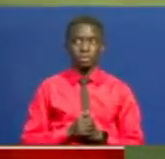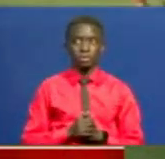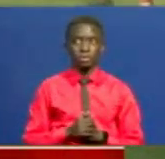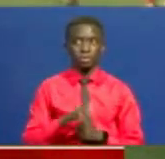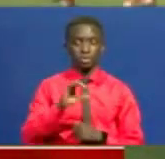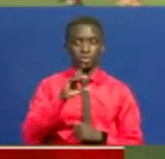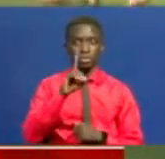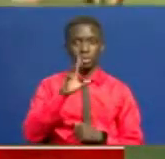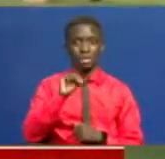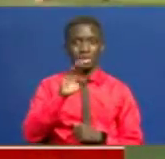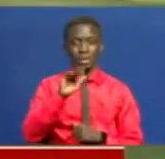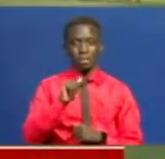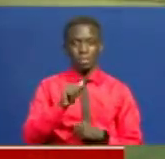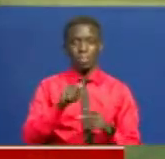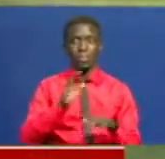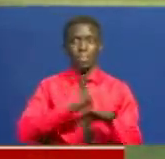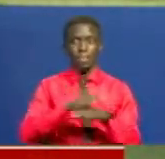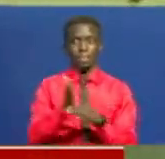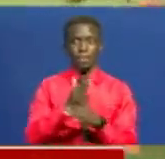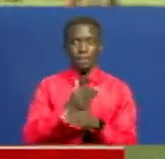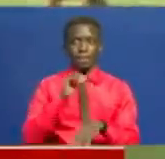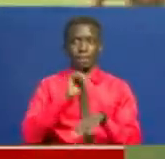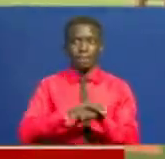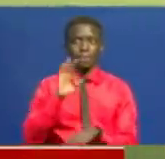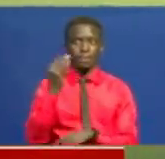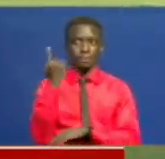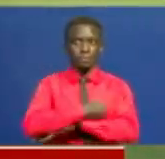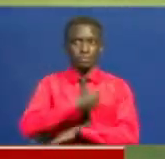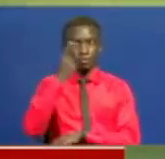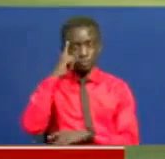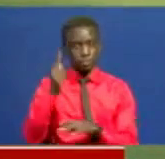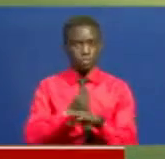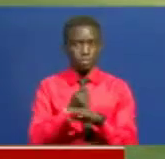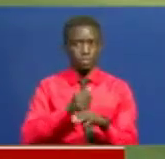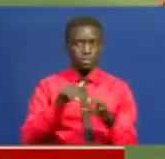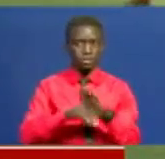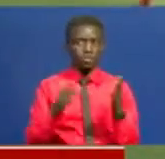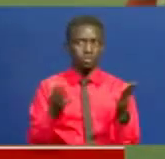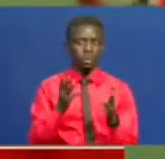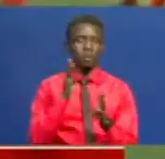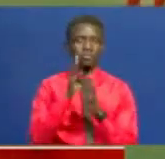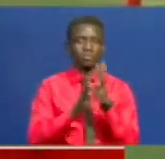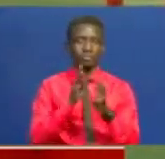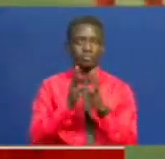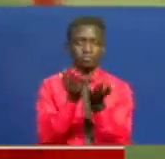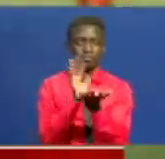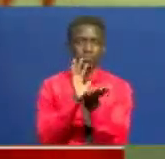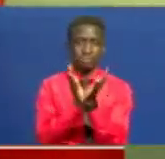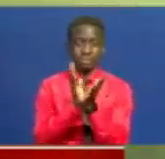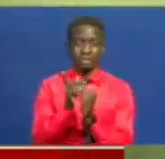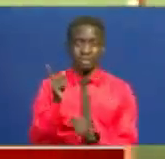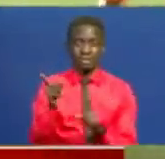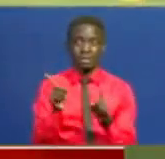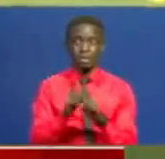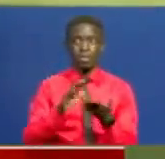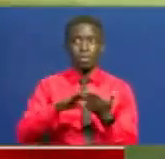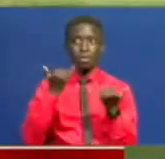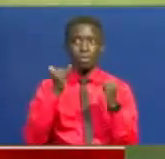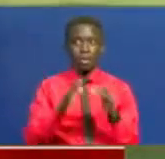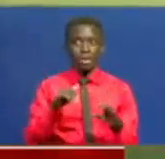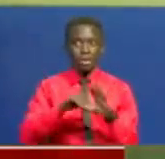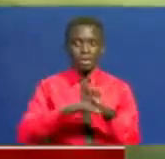Odemba Chargers on Thursday entered their third day of residential training at Kasarani Stadium. Most players called up in the camp against